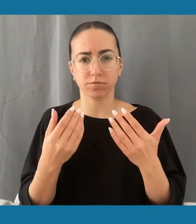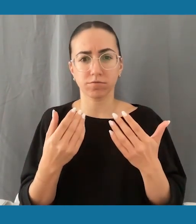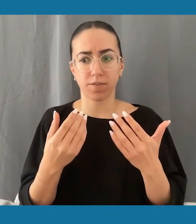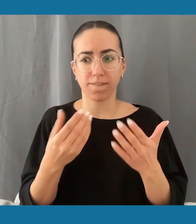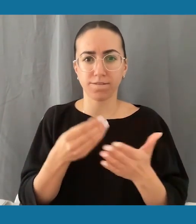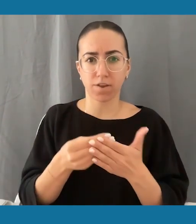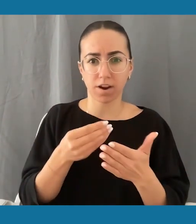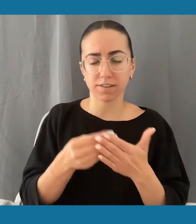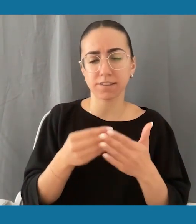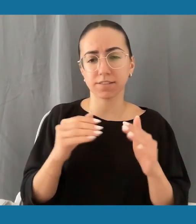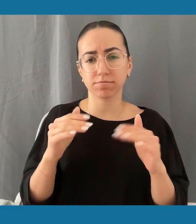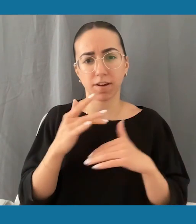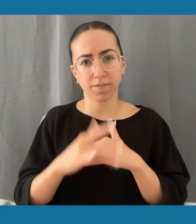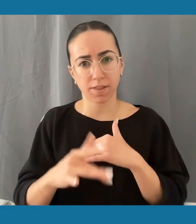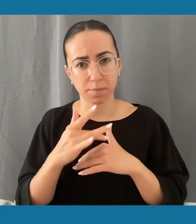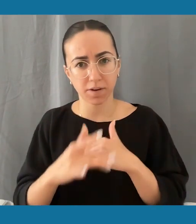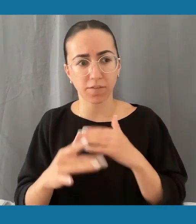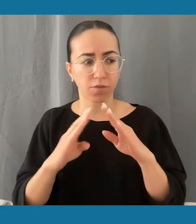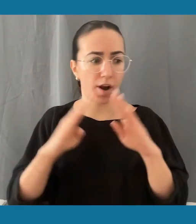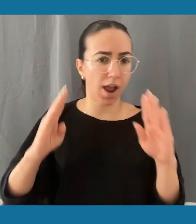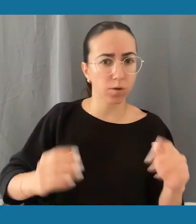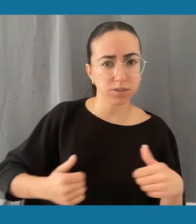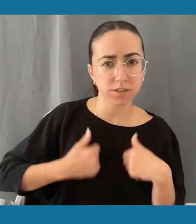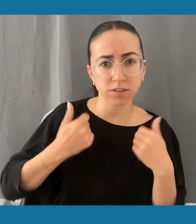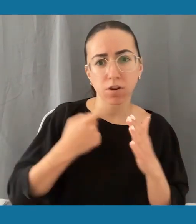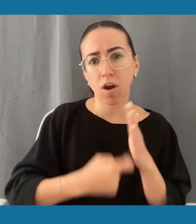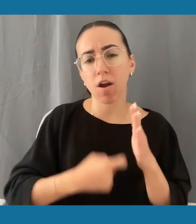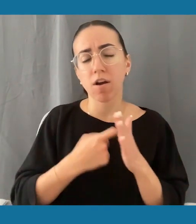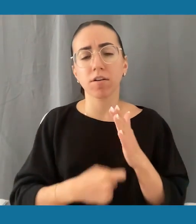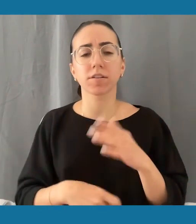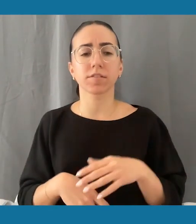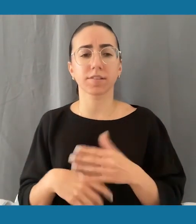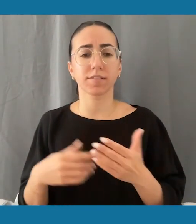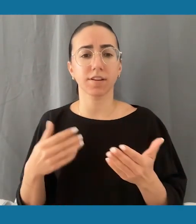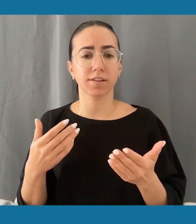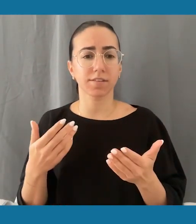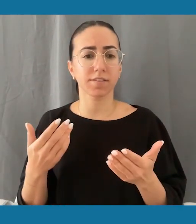expenses than would otherwise be allowed from a special needs trust.